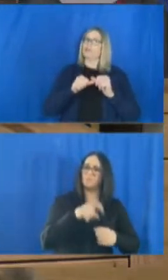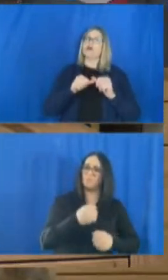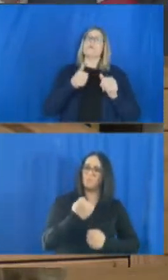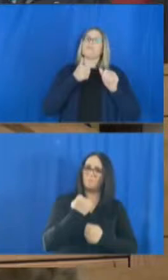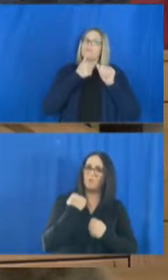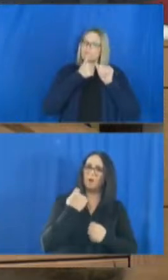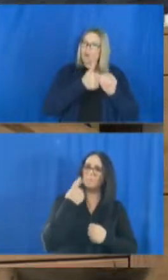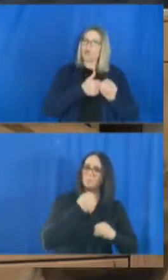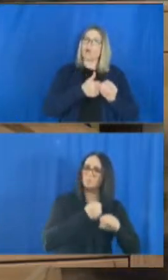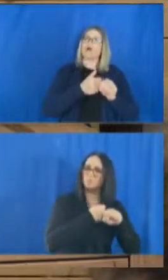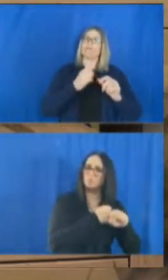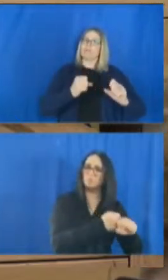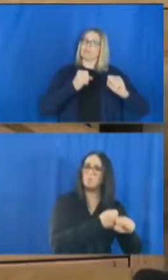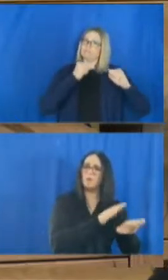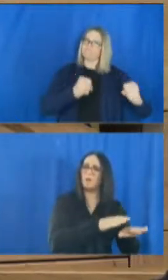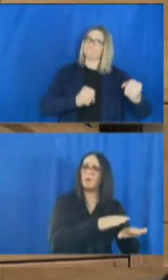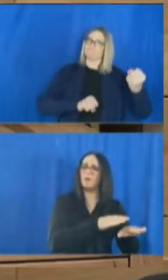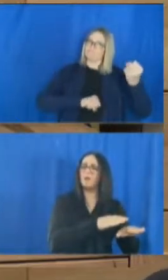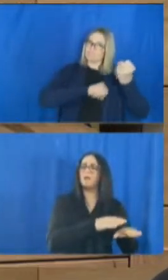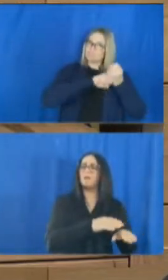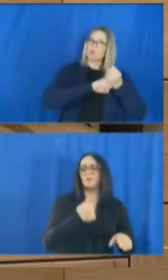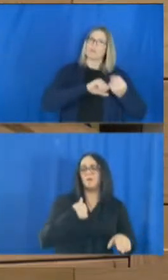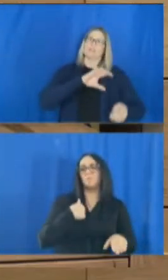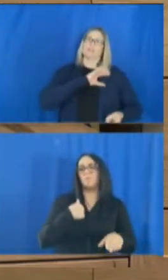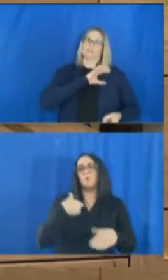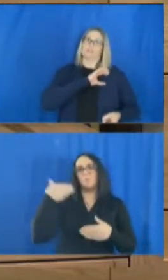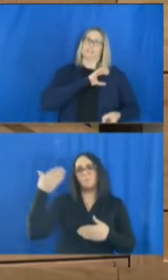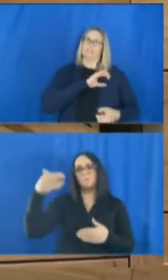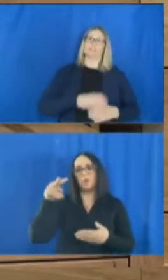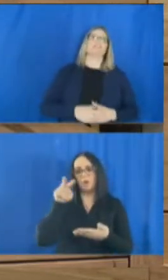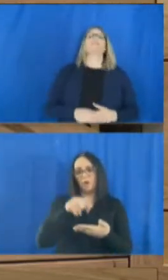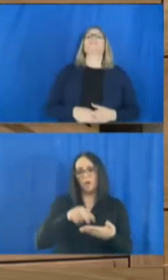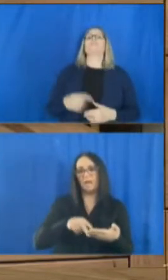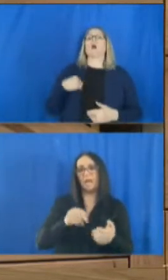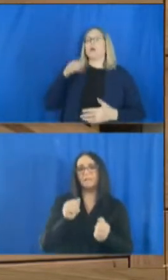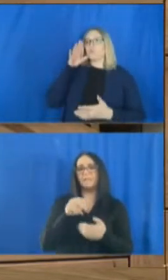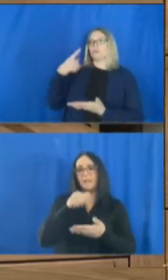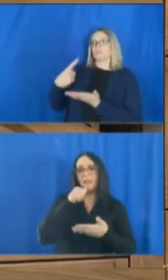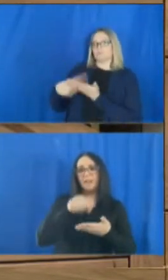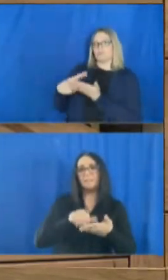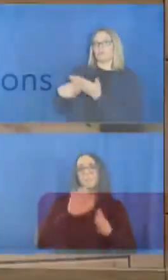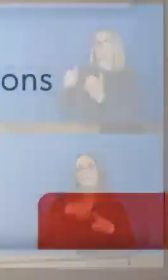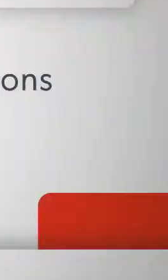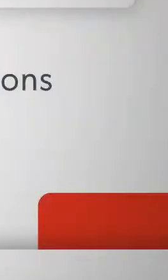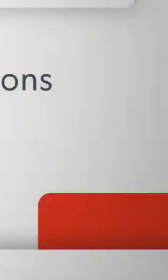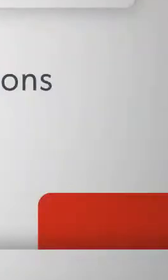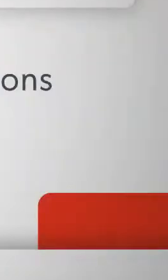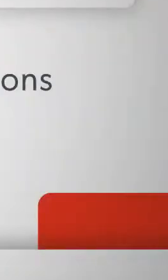Voilà la fin de notre mise à jour. That concludes today's update. Thank you.